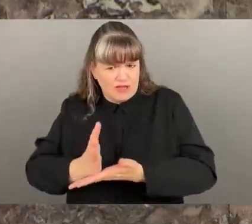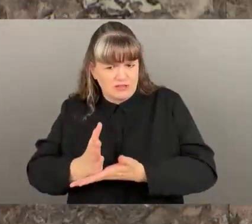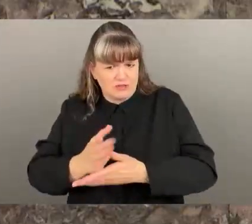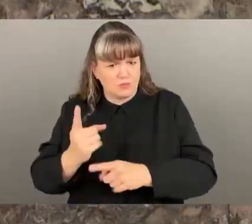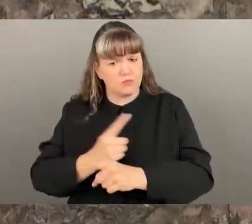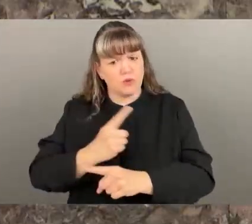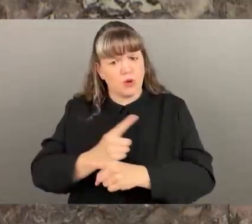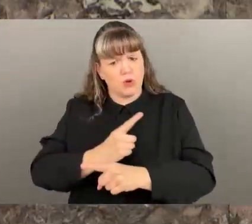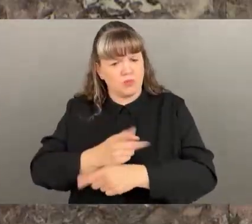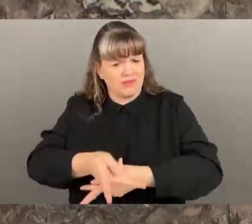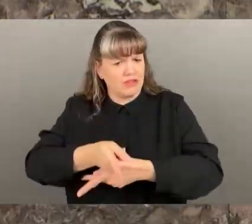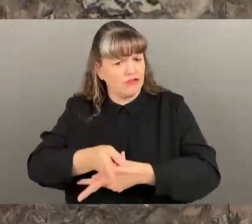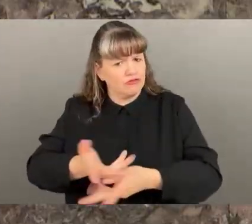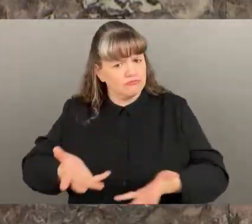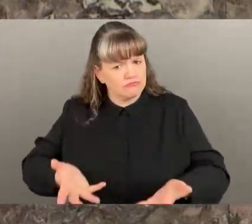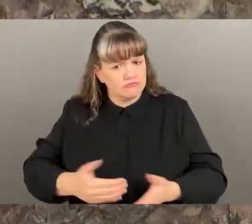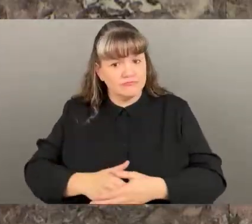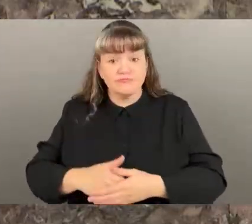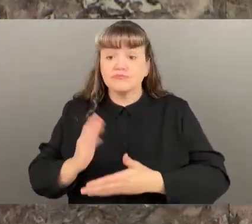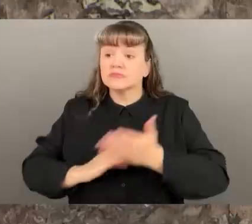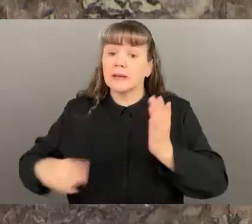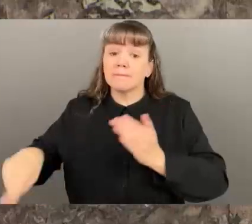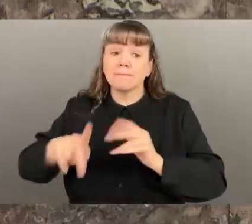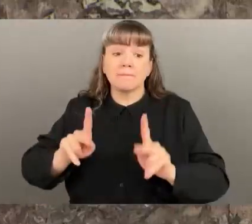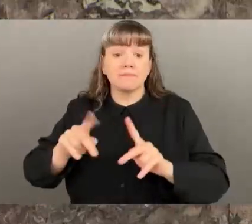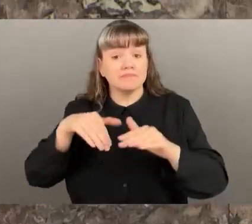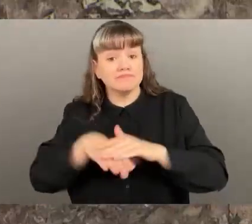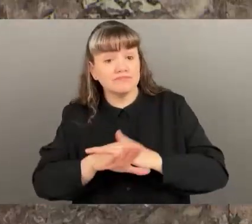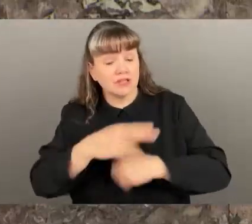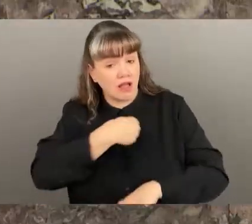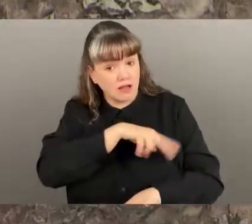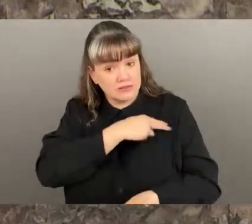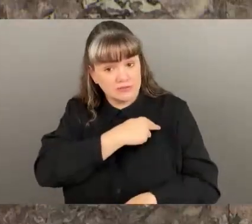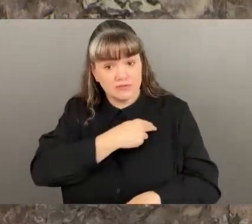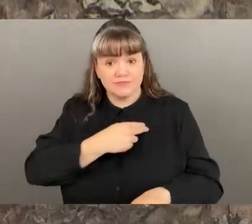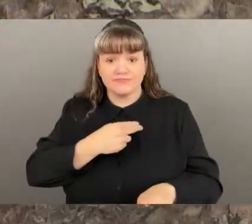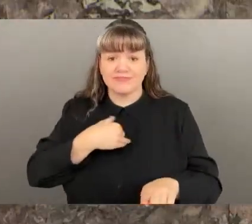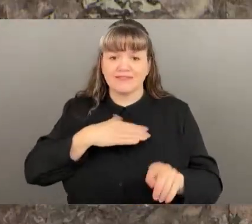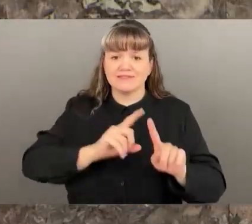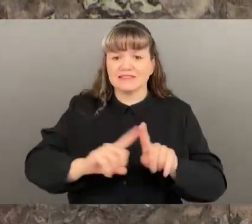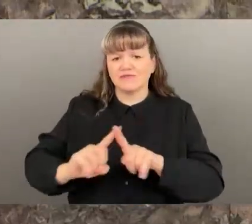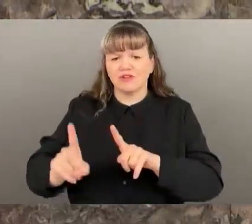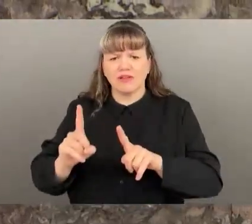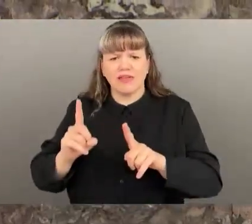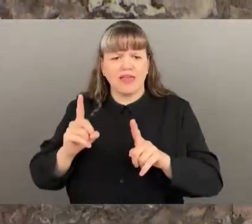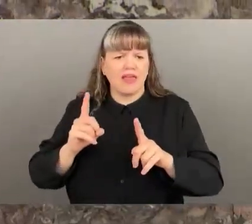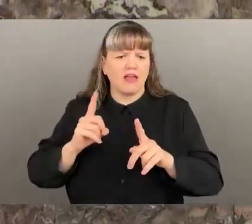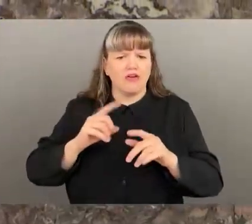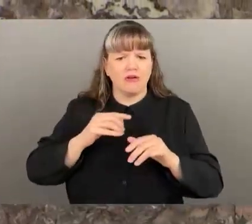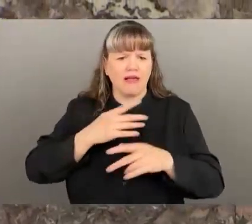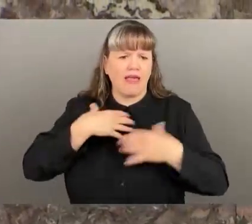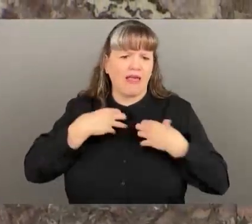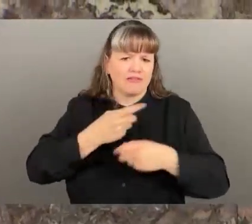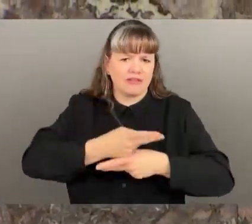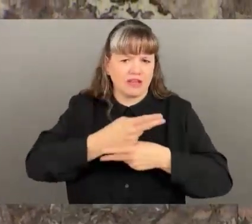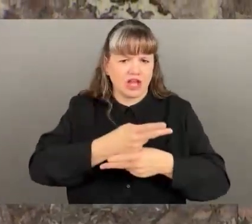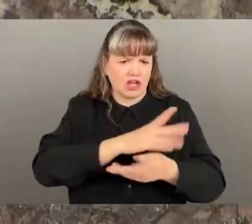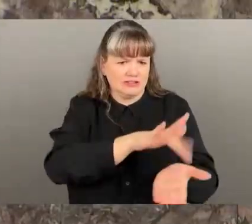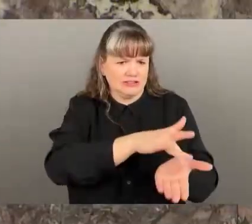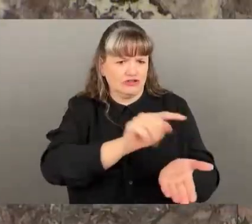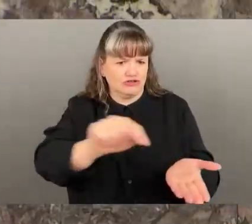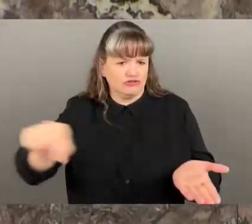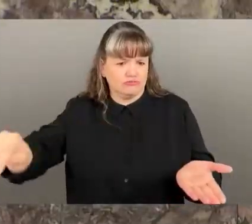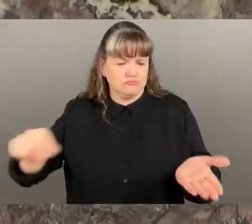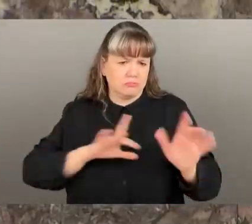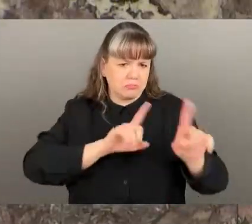hospital facilities and other healthcare facilities who are experiencing substance use and addiction issues, and it's important that they are